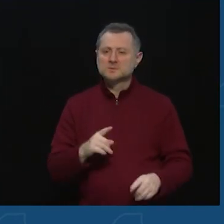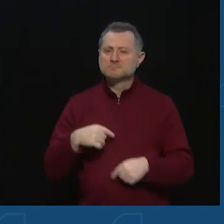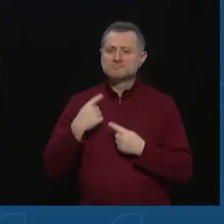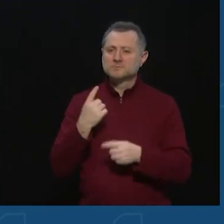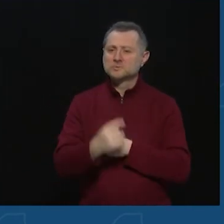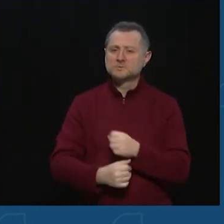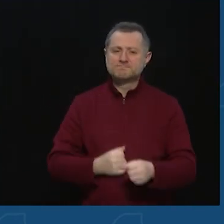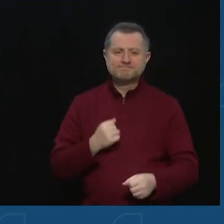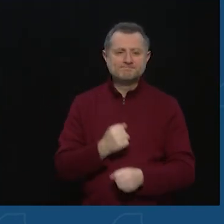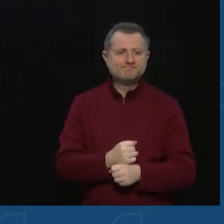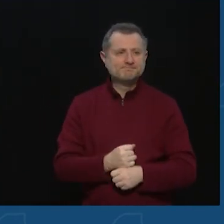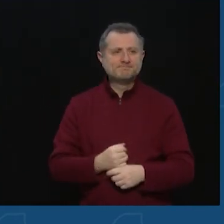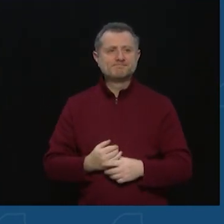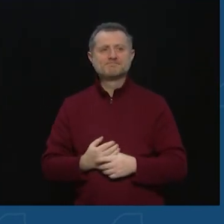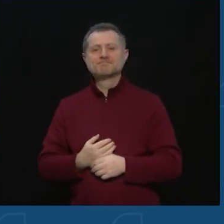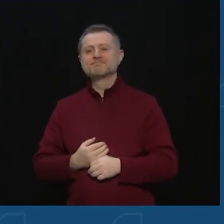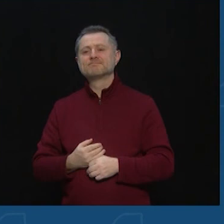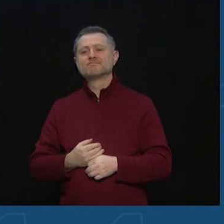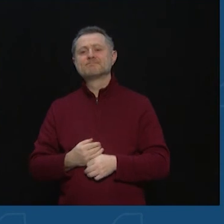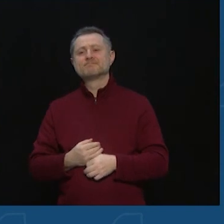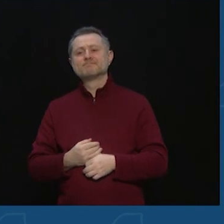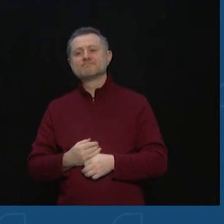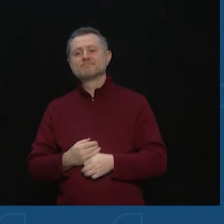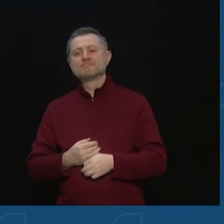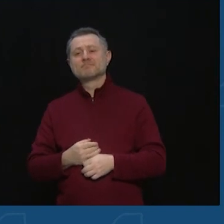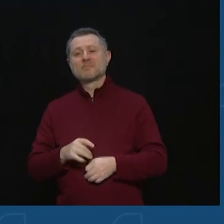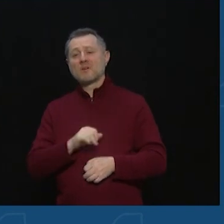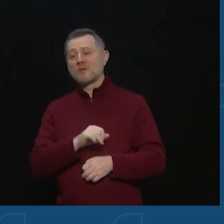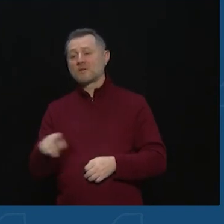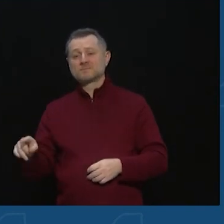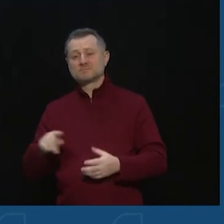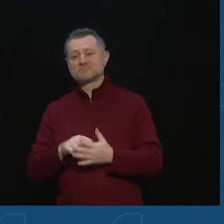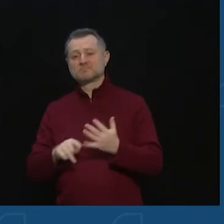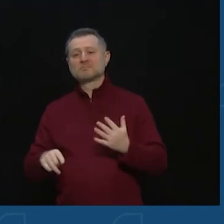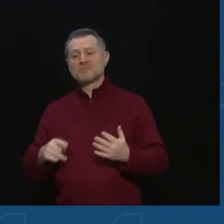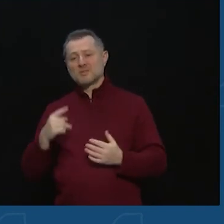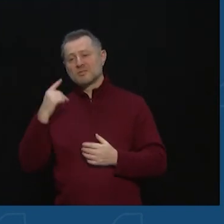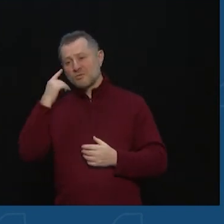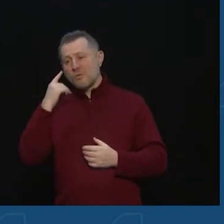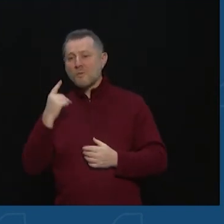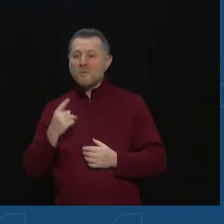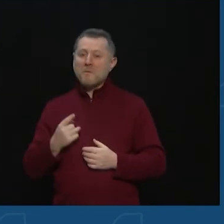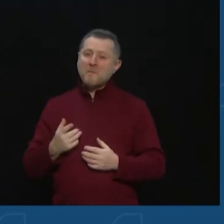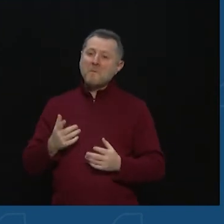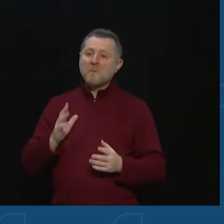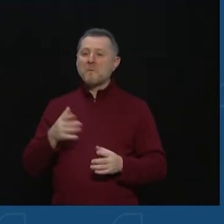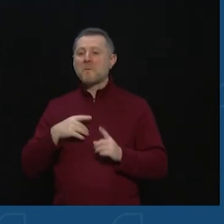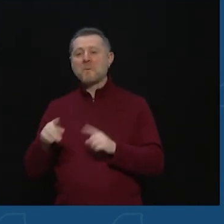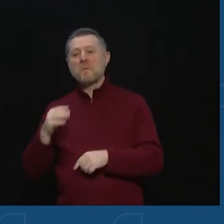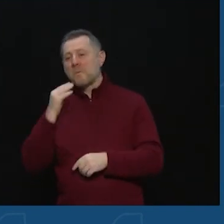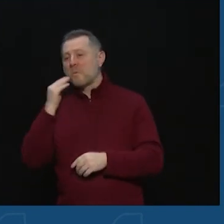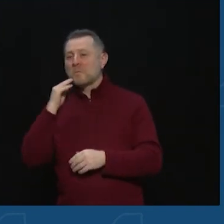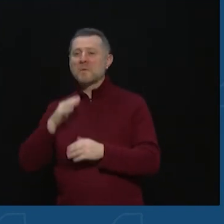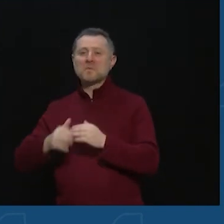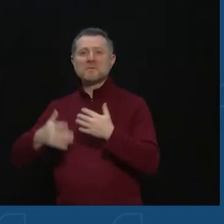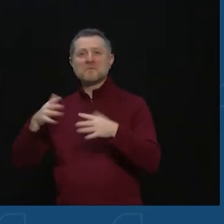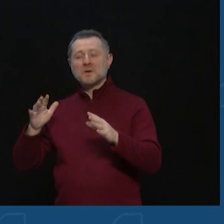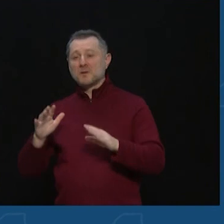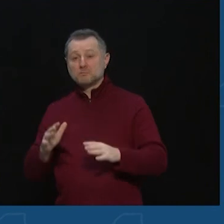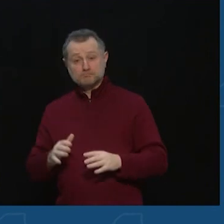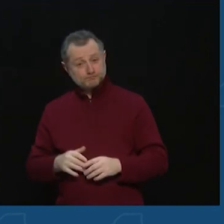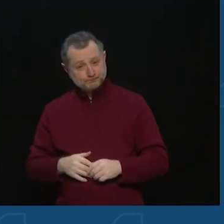police. Every one of them thought they were going to come back at the end of the day. That is why you realize that life is so